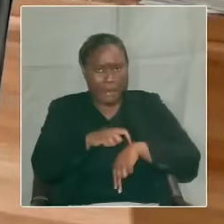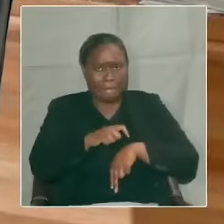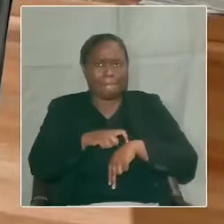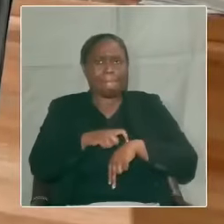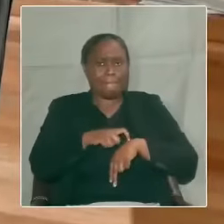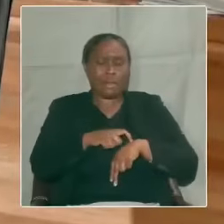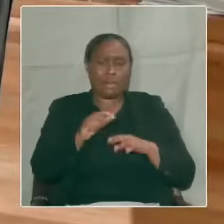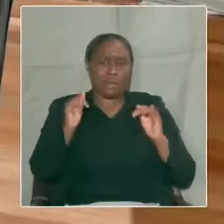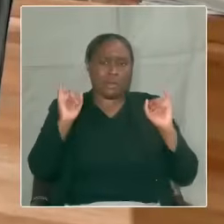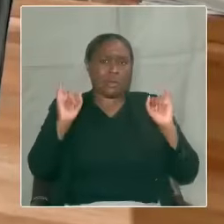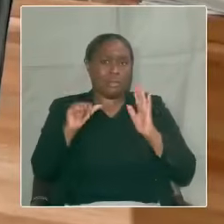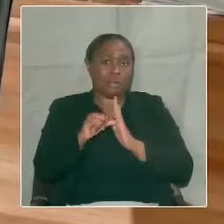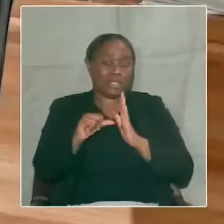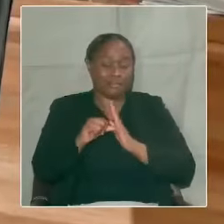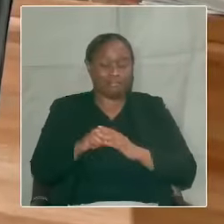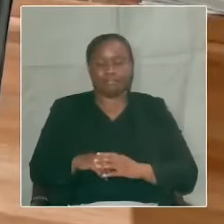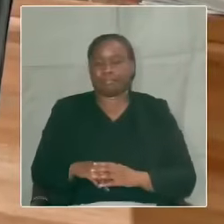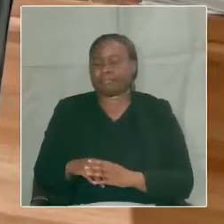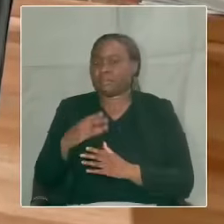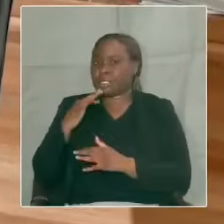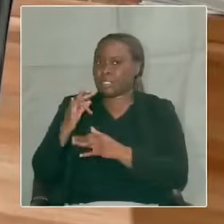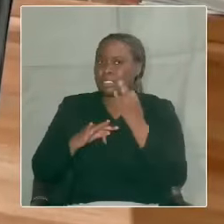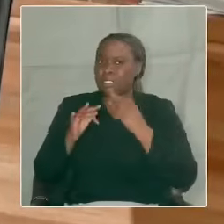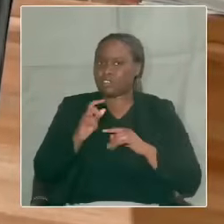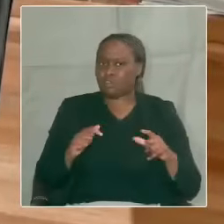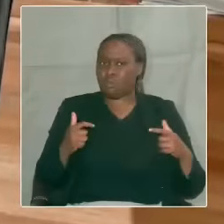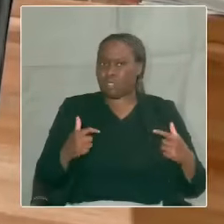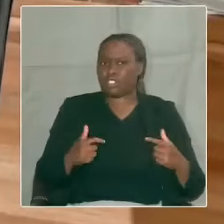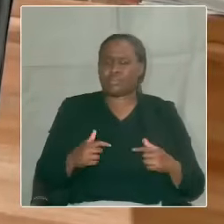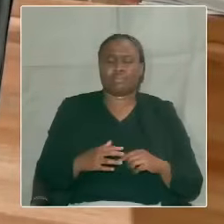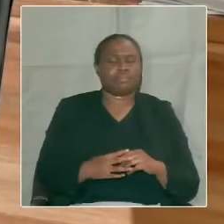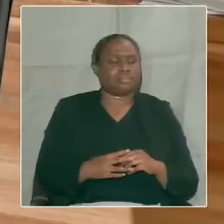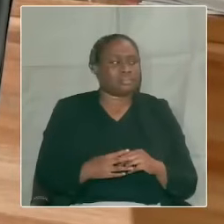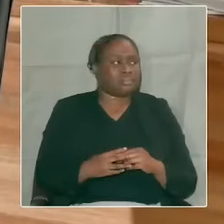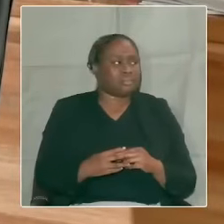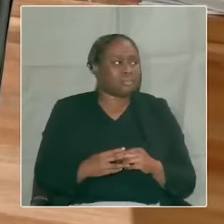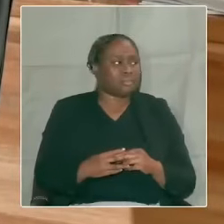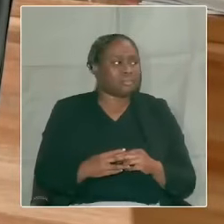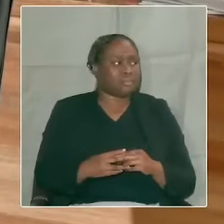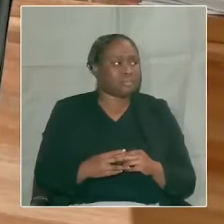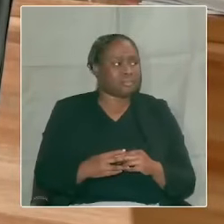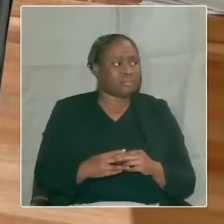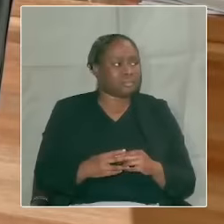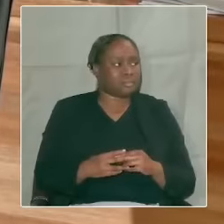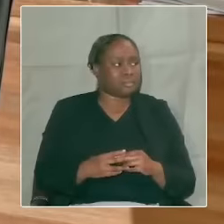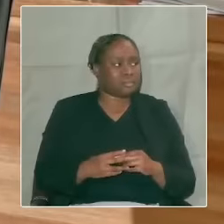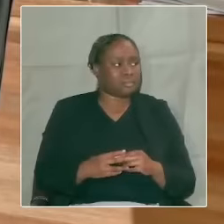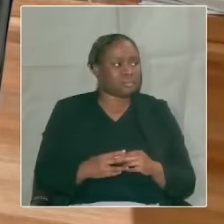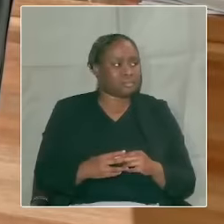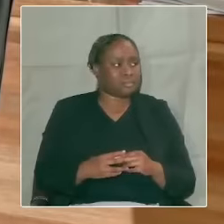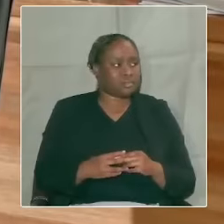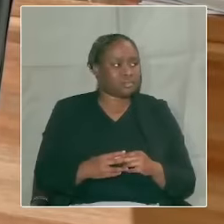light to the commission, what is it that is complicated about